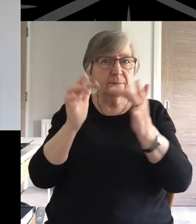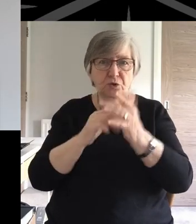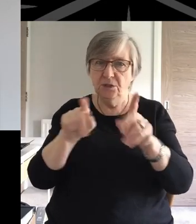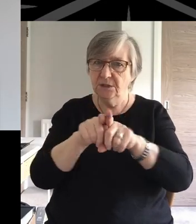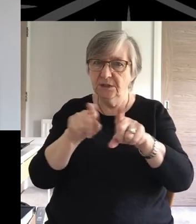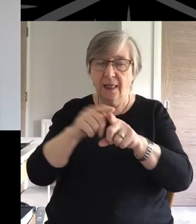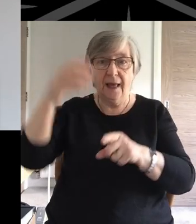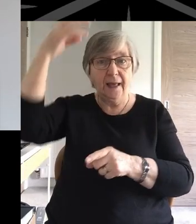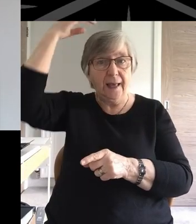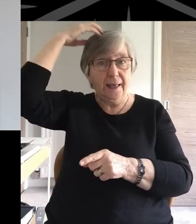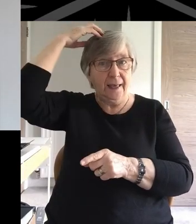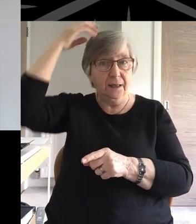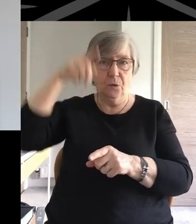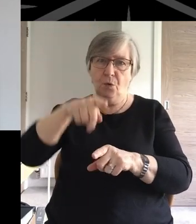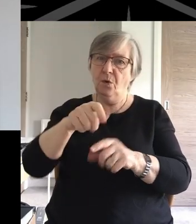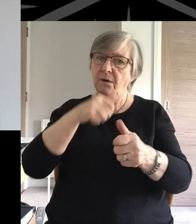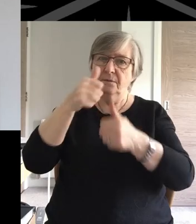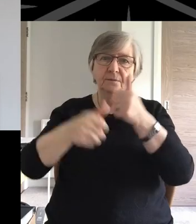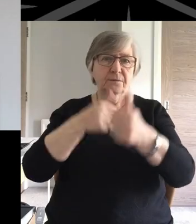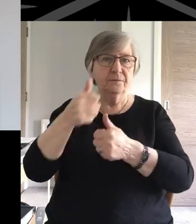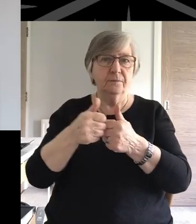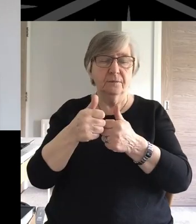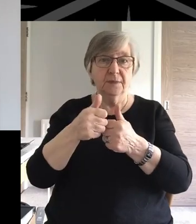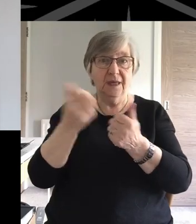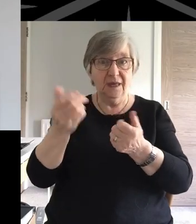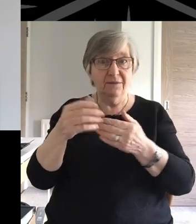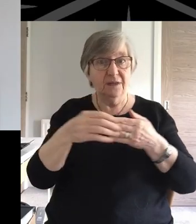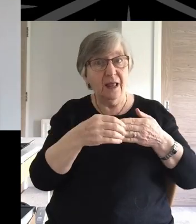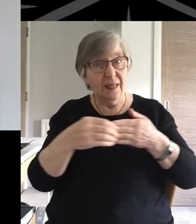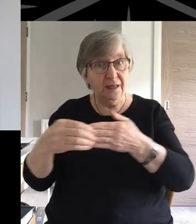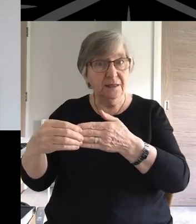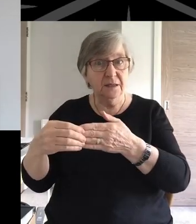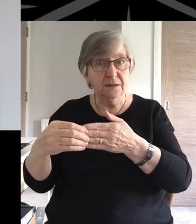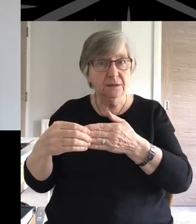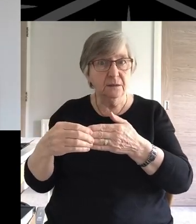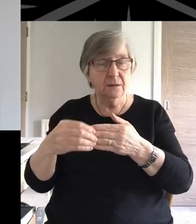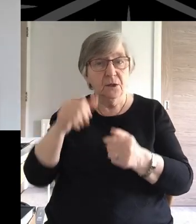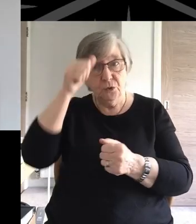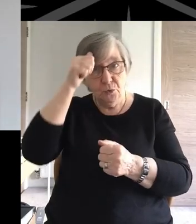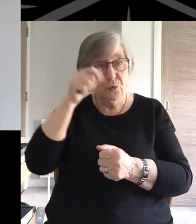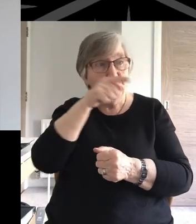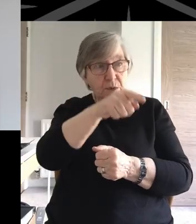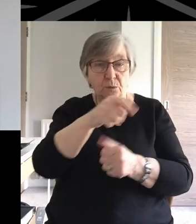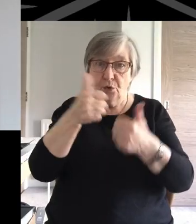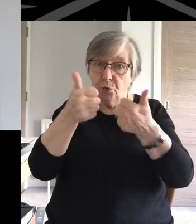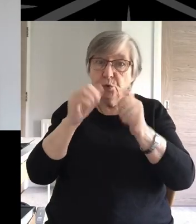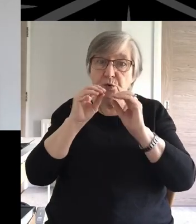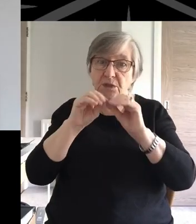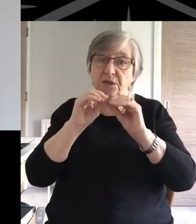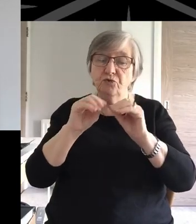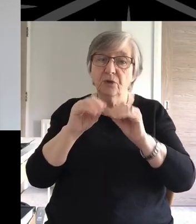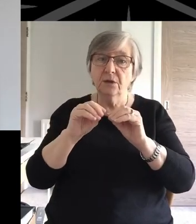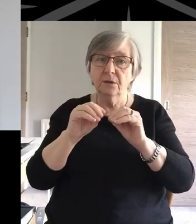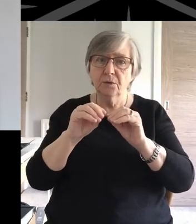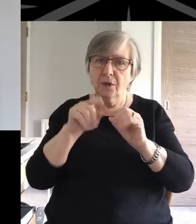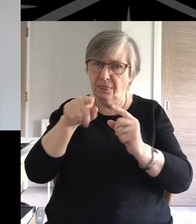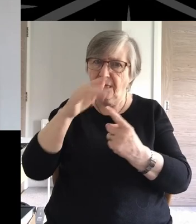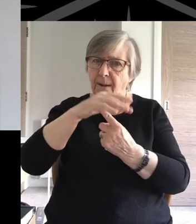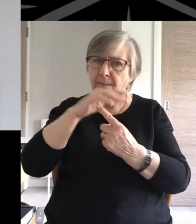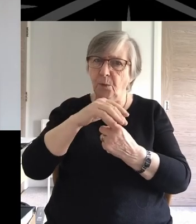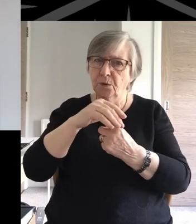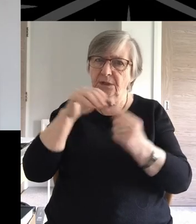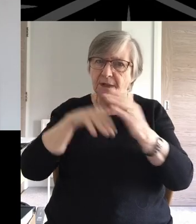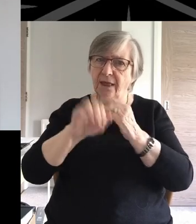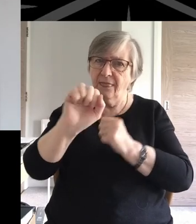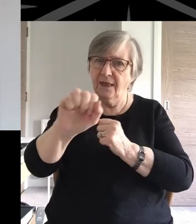in high regard. Even the Pharisees who want to kill him think of him as a teacher, something that's still a really important role